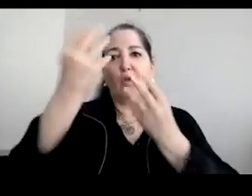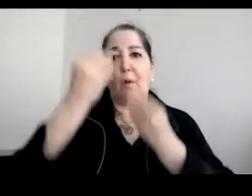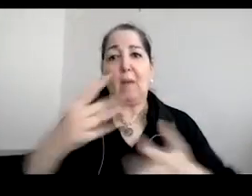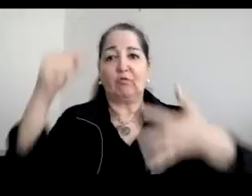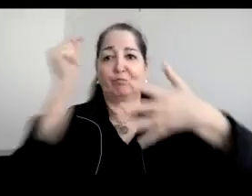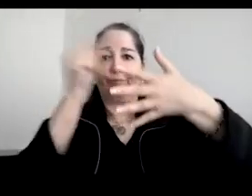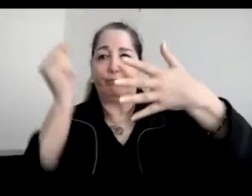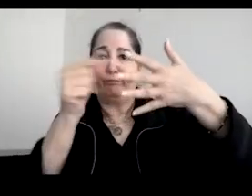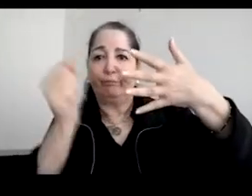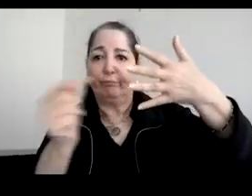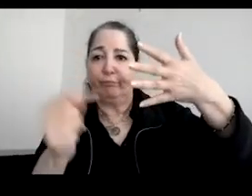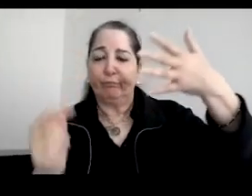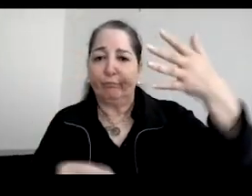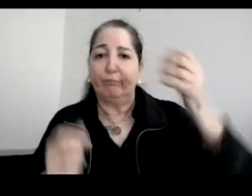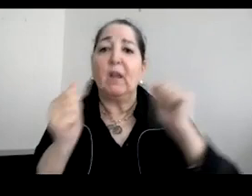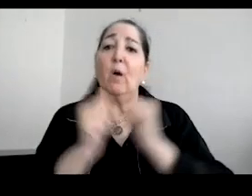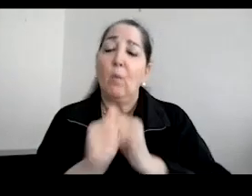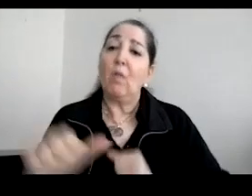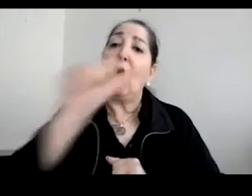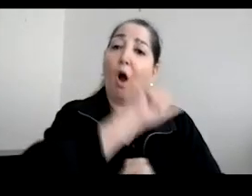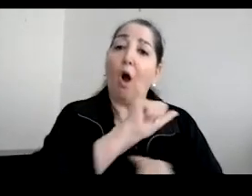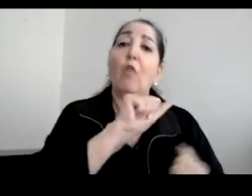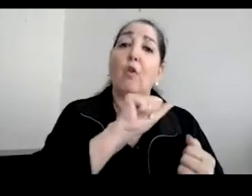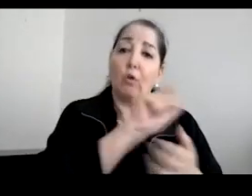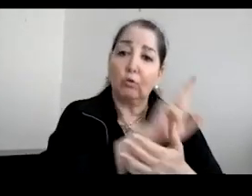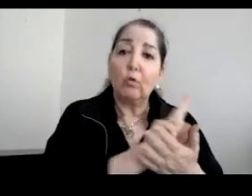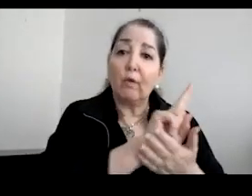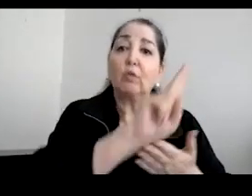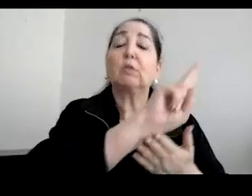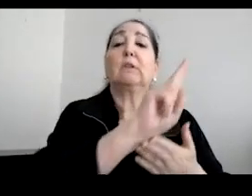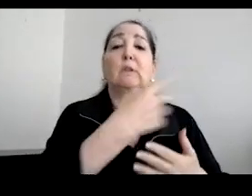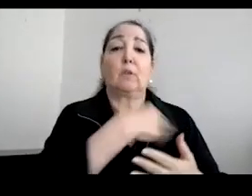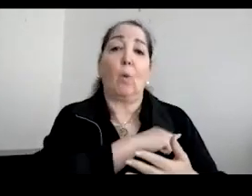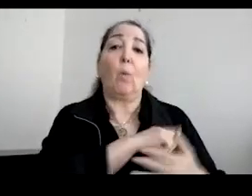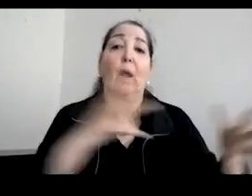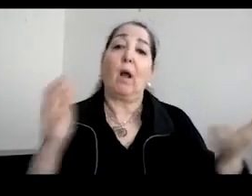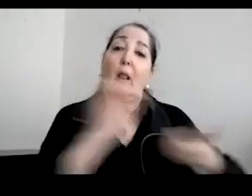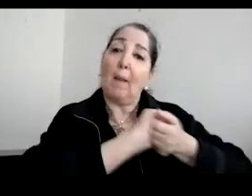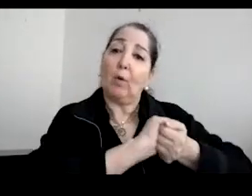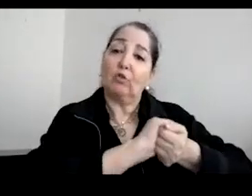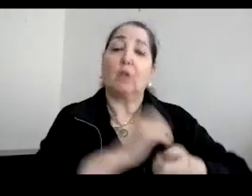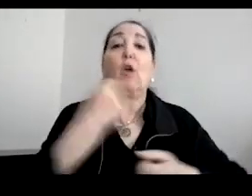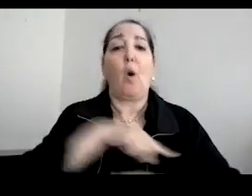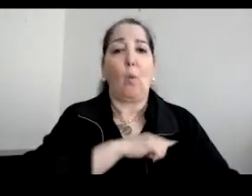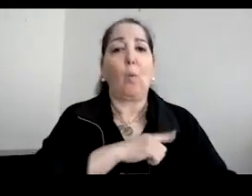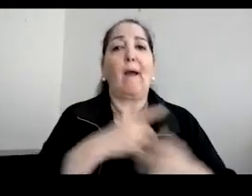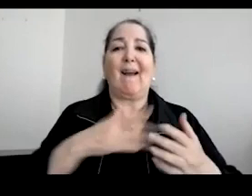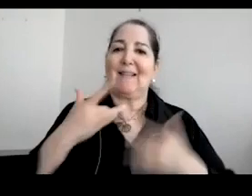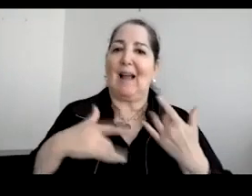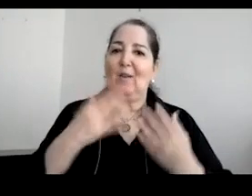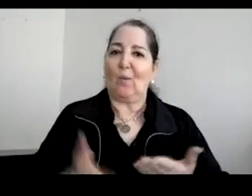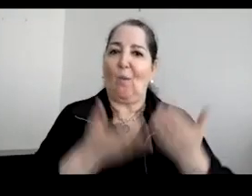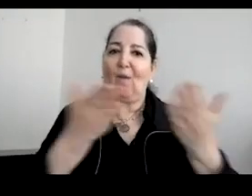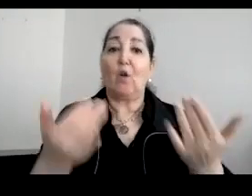with faculty members from other schools, which we've been just really, again, really excited to offer. So today's presentation on COVID-19 and the